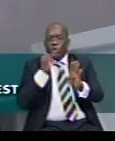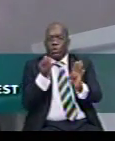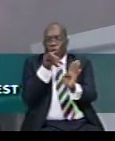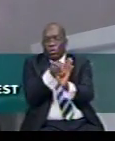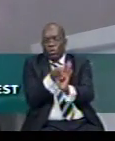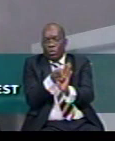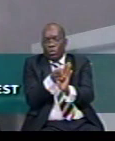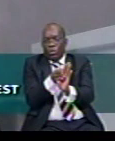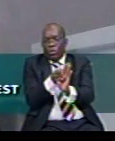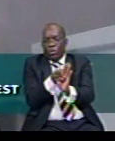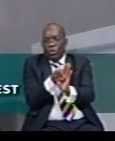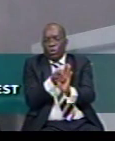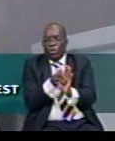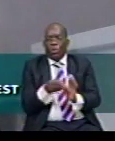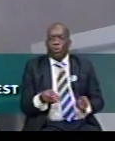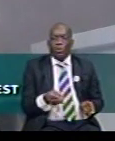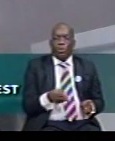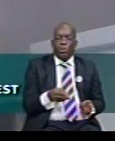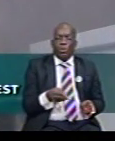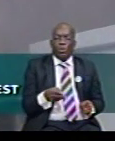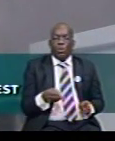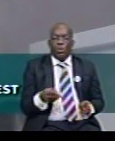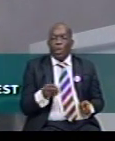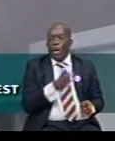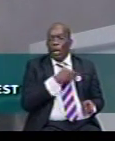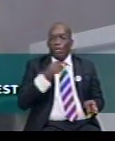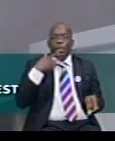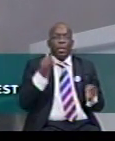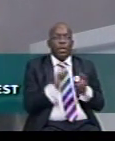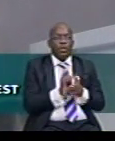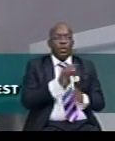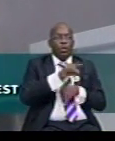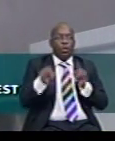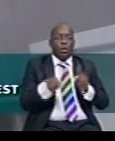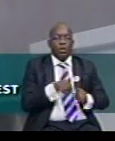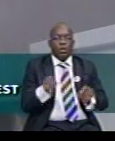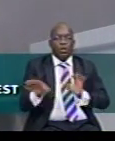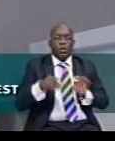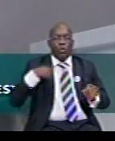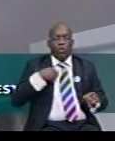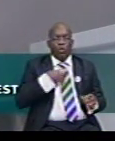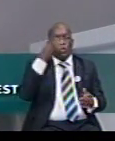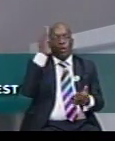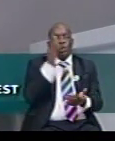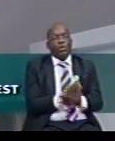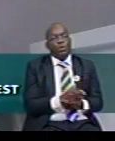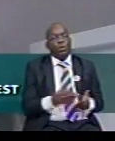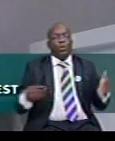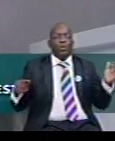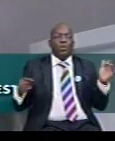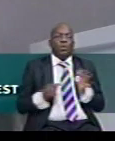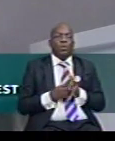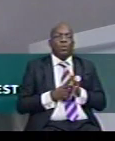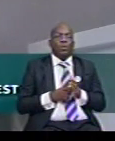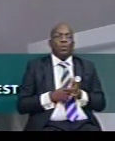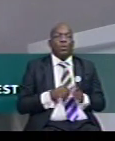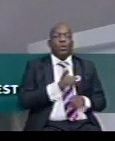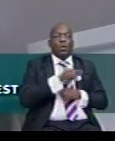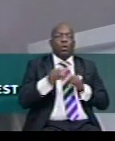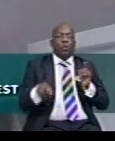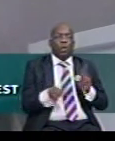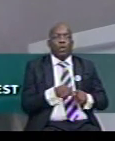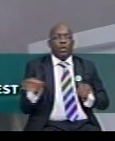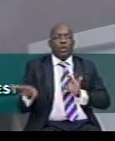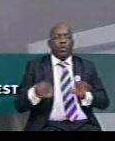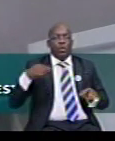wondering, when are we going to stop this? When are we going to end this?